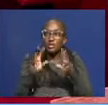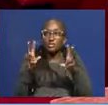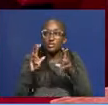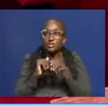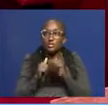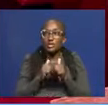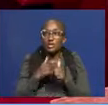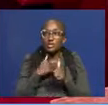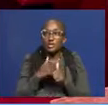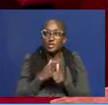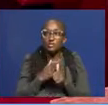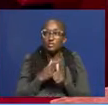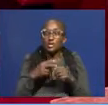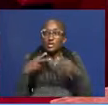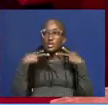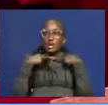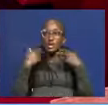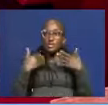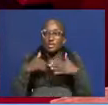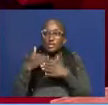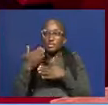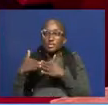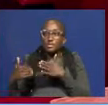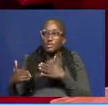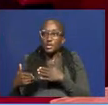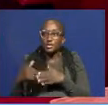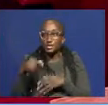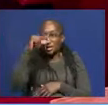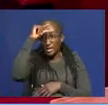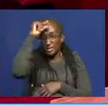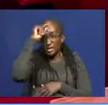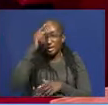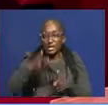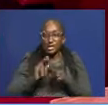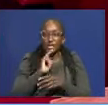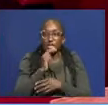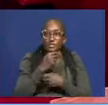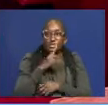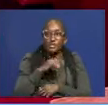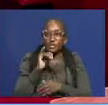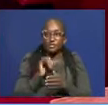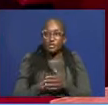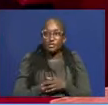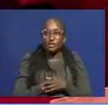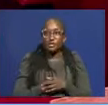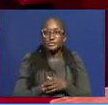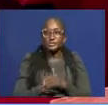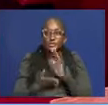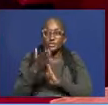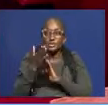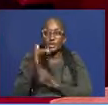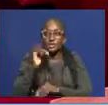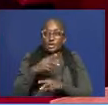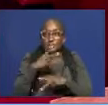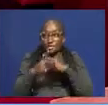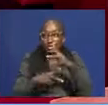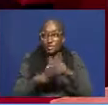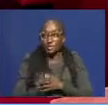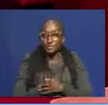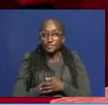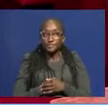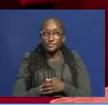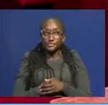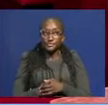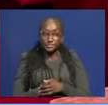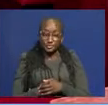been stale and people who are previous governors. Let us make sure that we rush this process